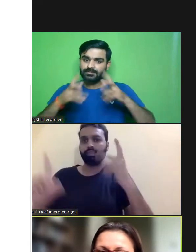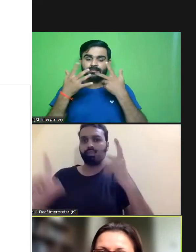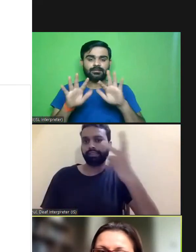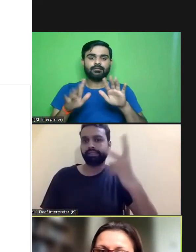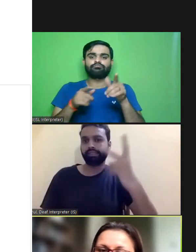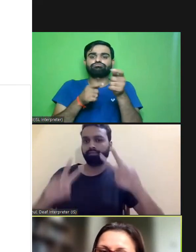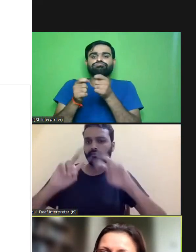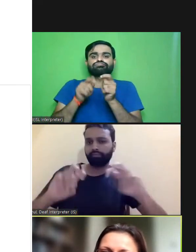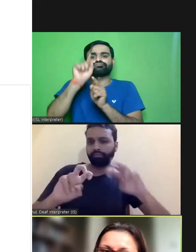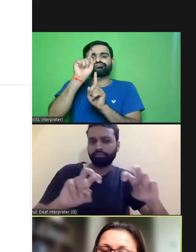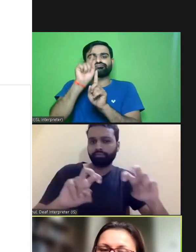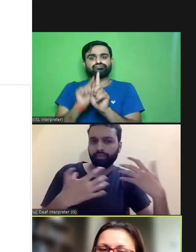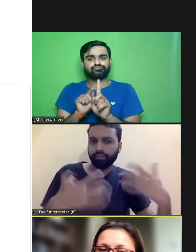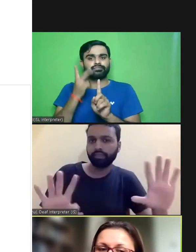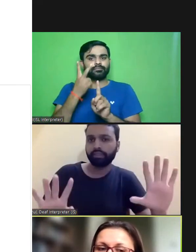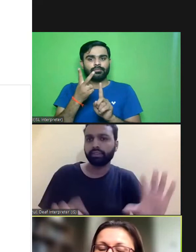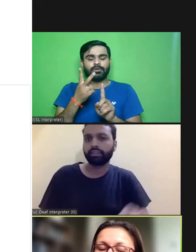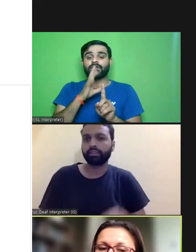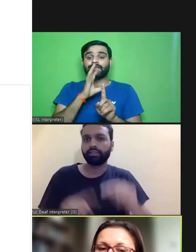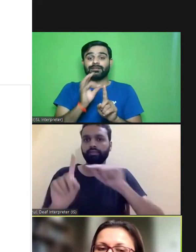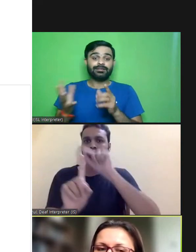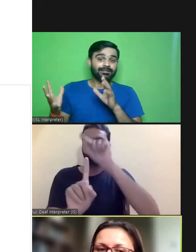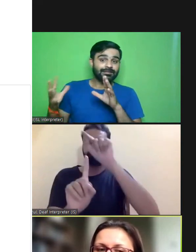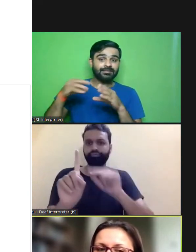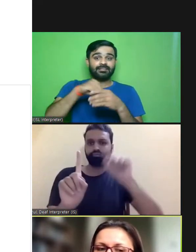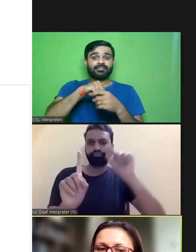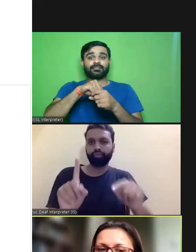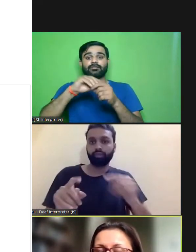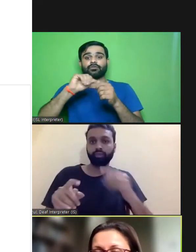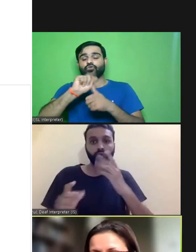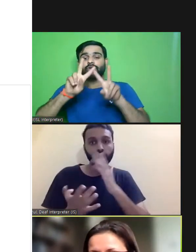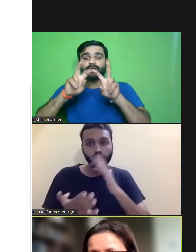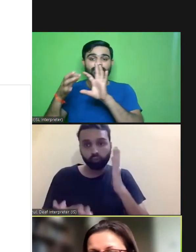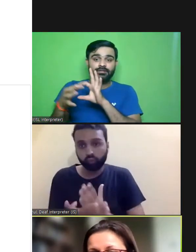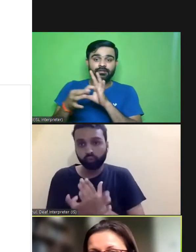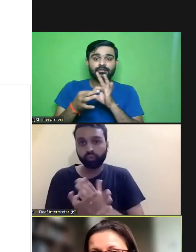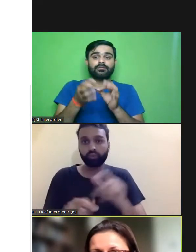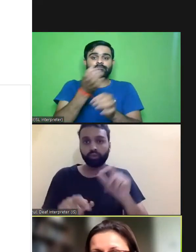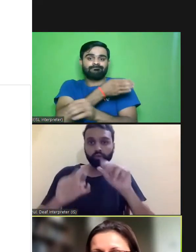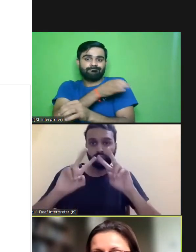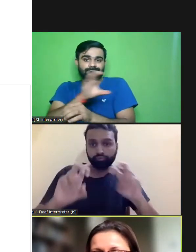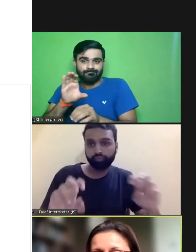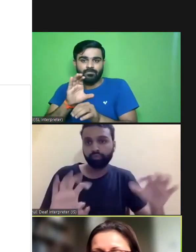and in here we were really careful in including indicators related with the environment and